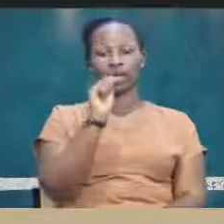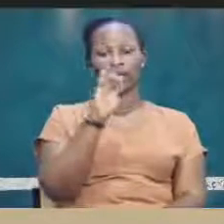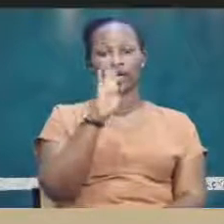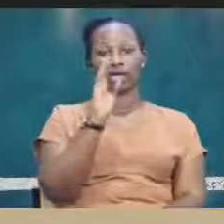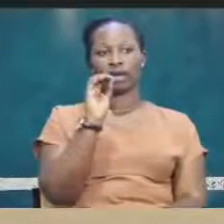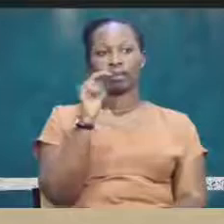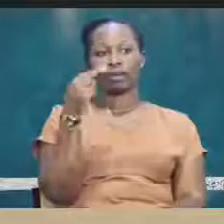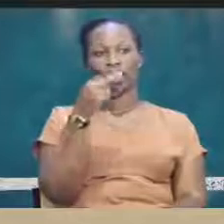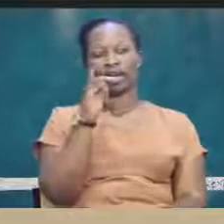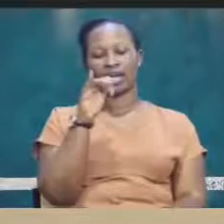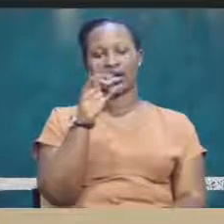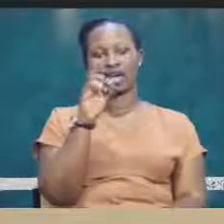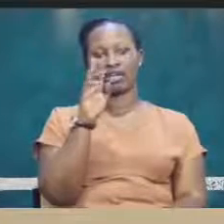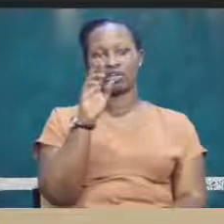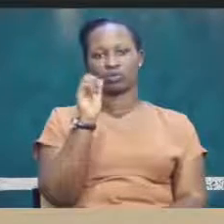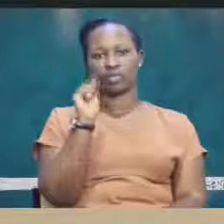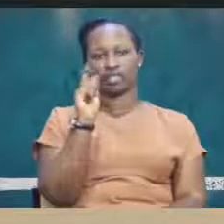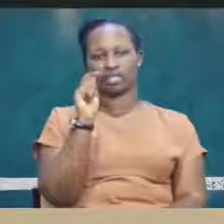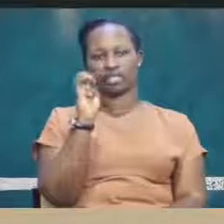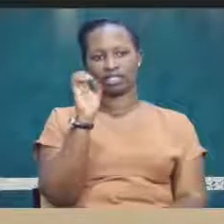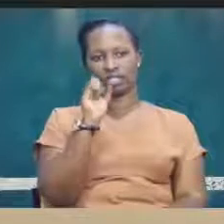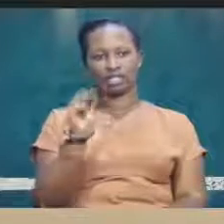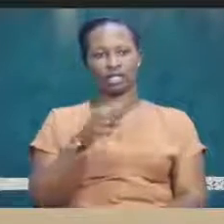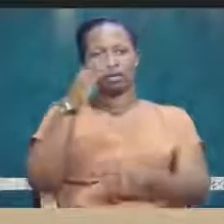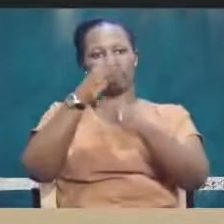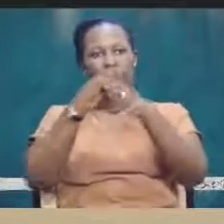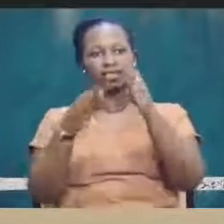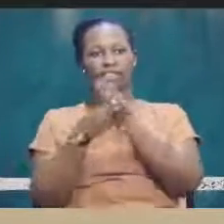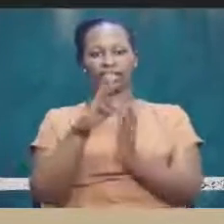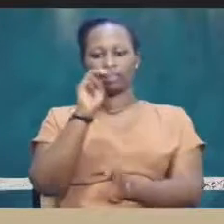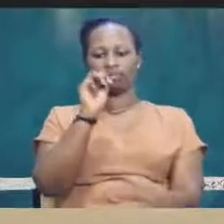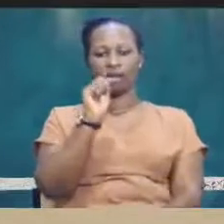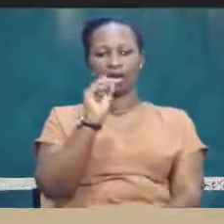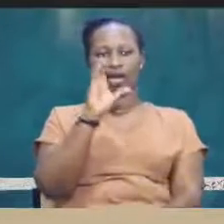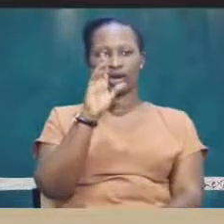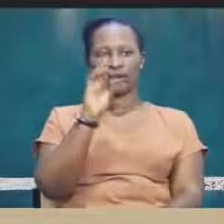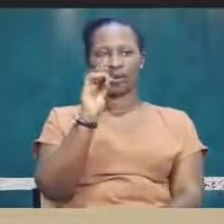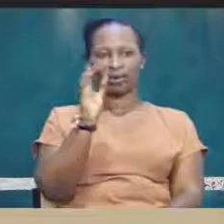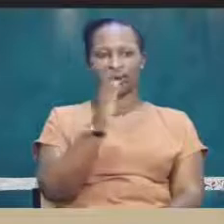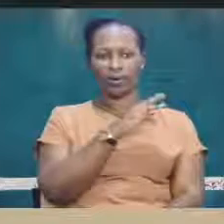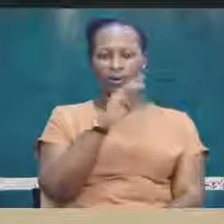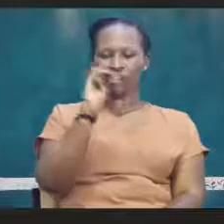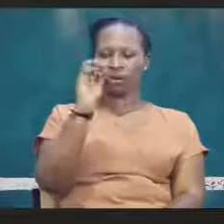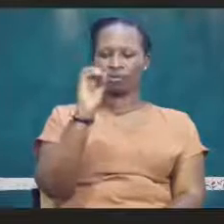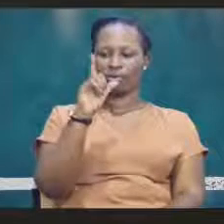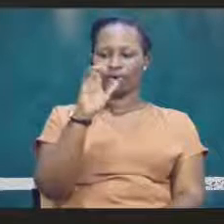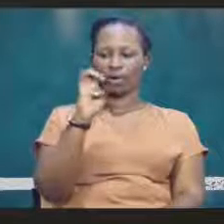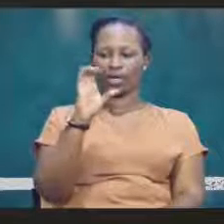Carbohydrates are building macromolecules. Students, here there is a word